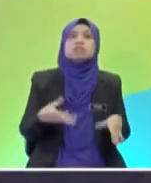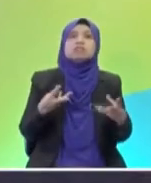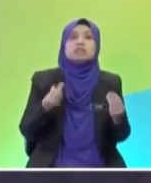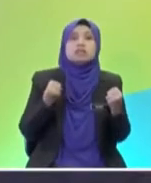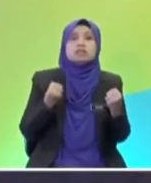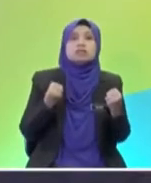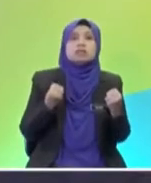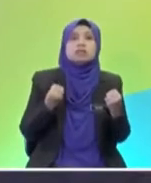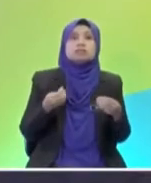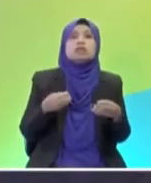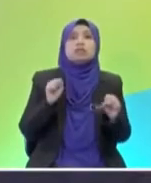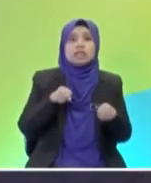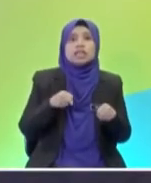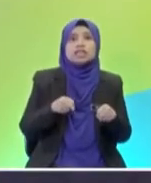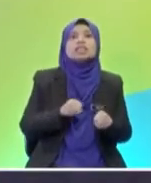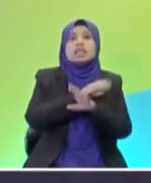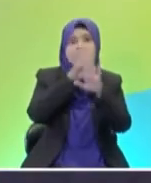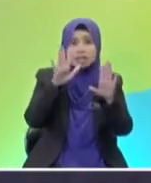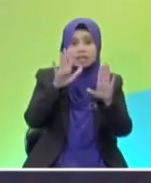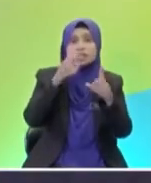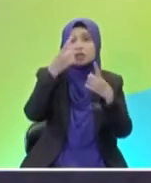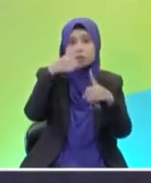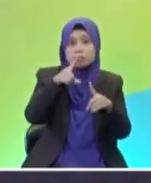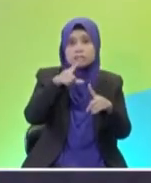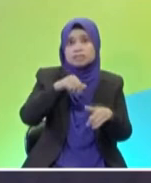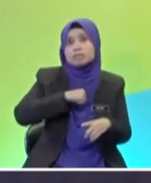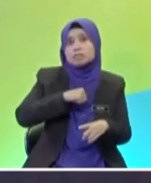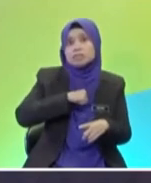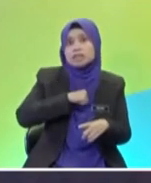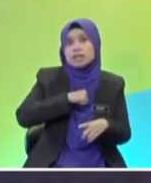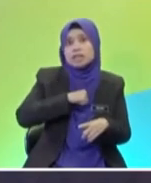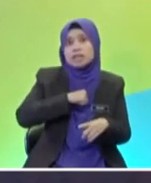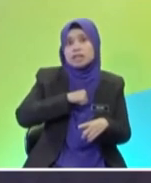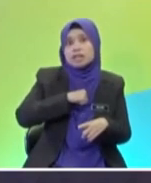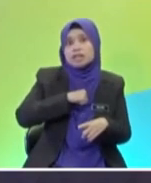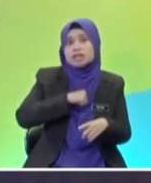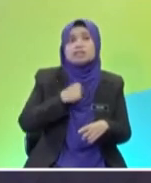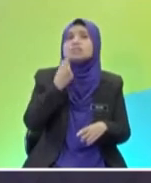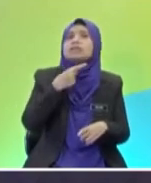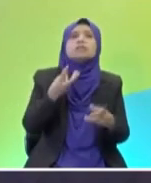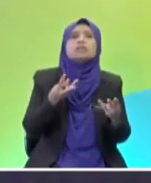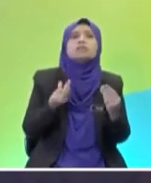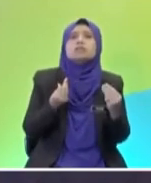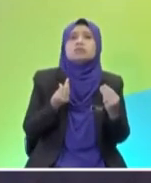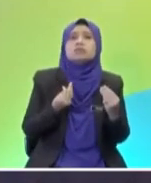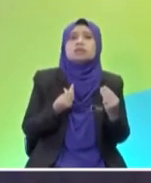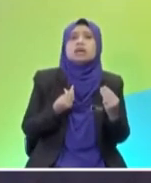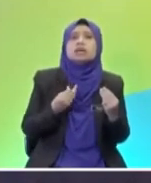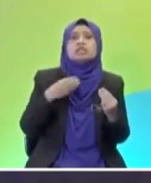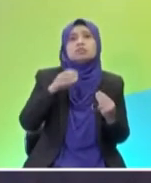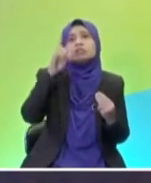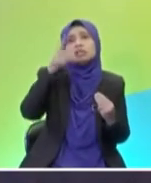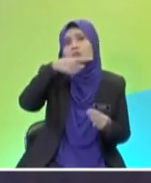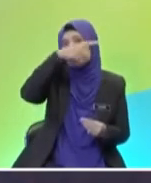their answers? Sure, what can. All right, we can call up maybe Who would like to read out one